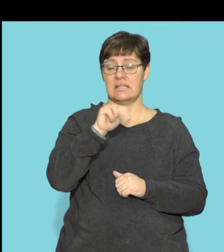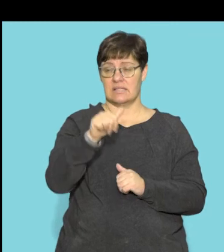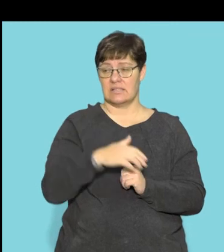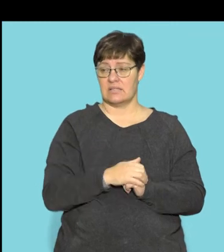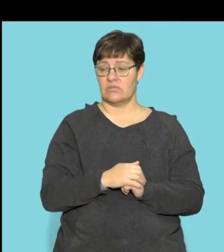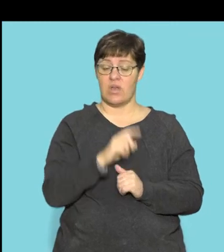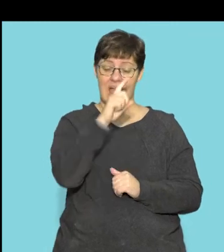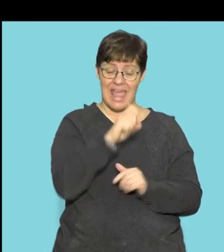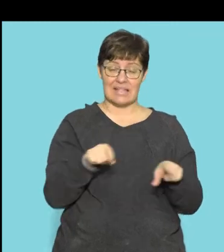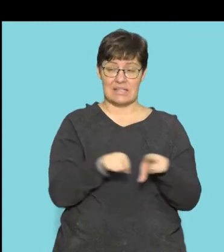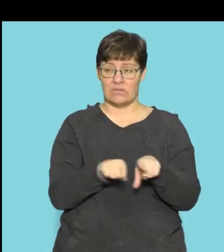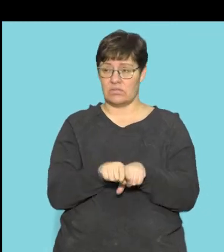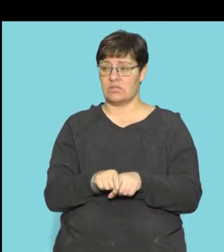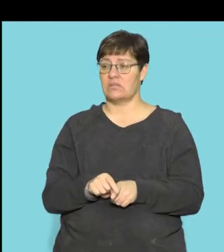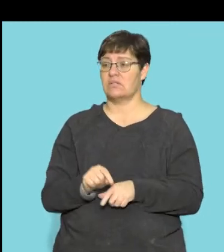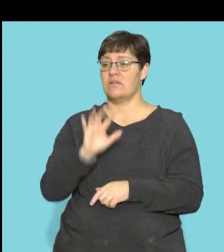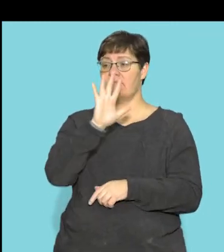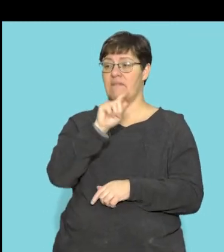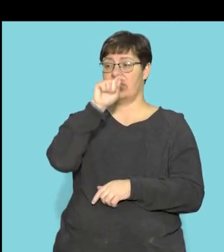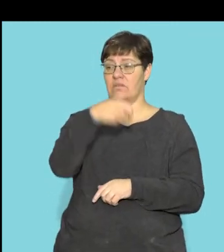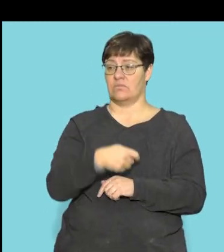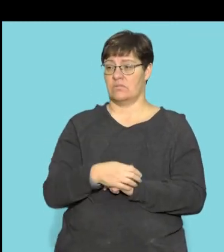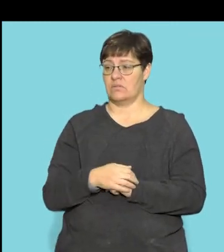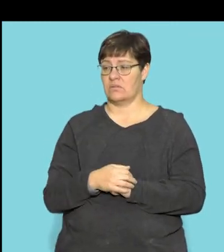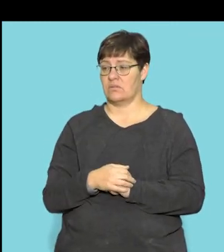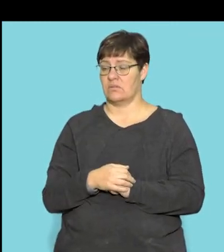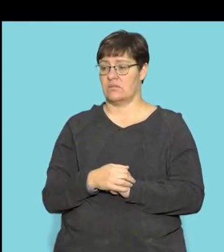5,686. So X will be equals to